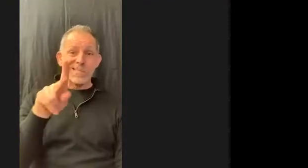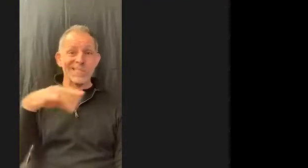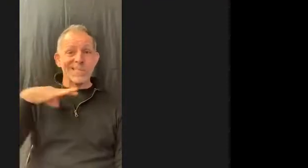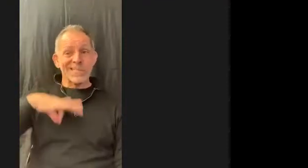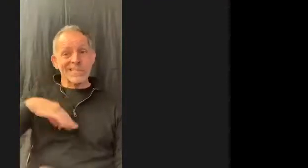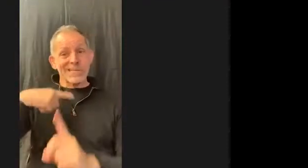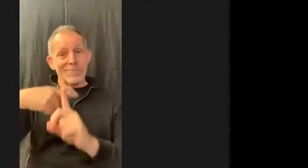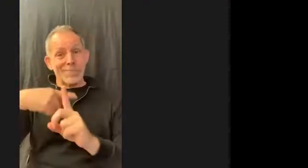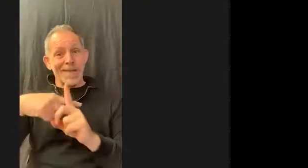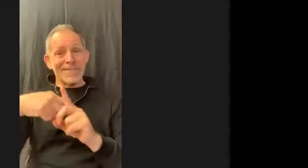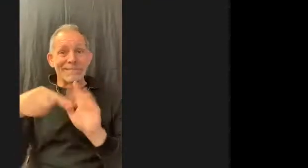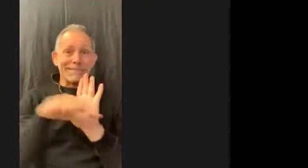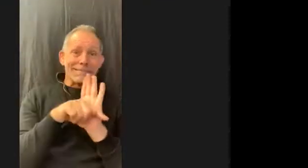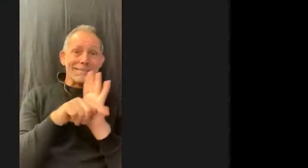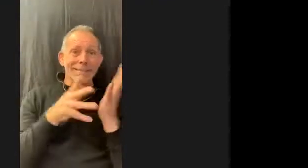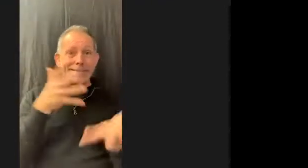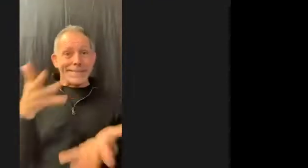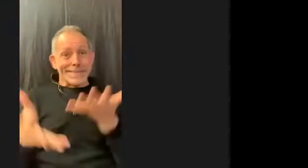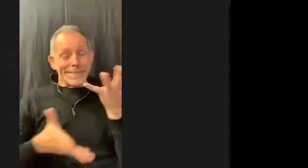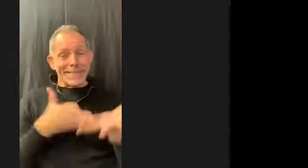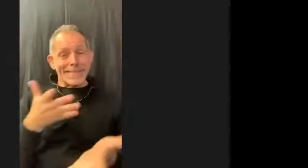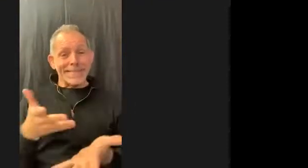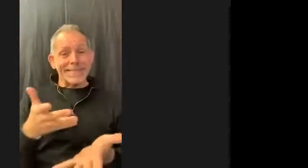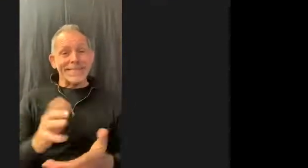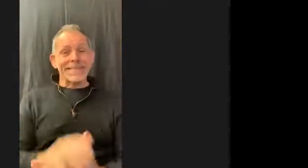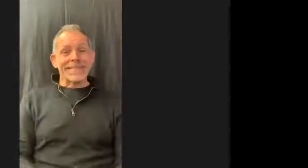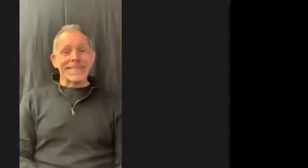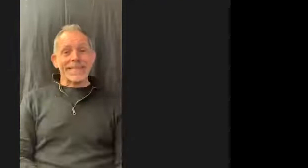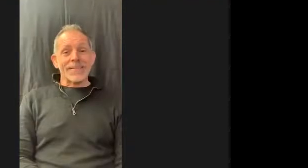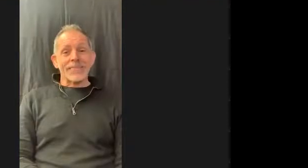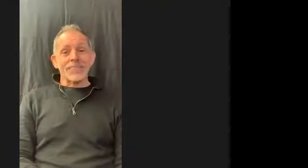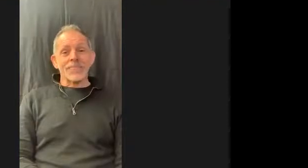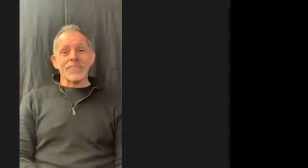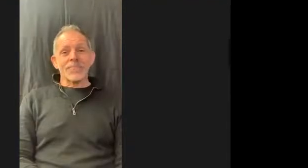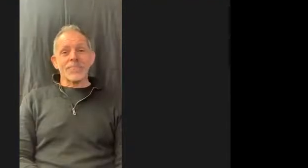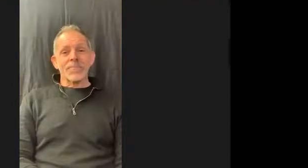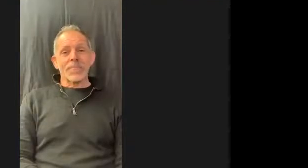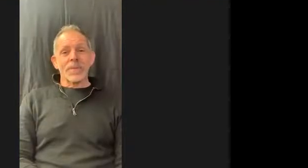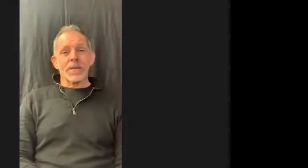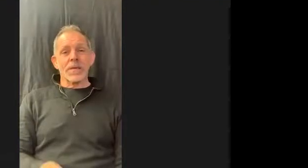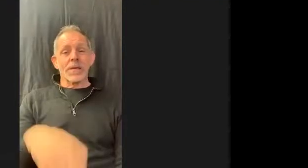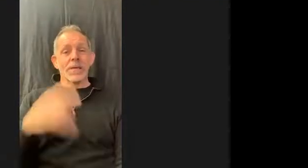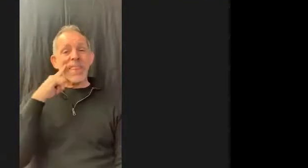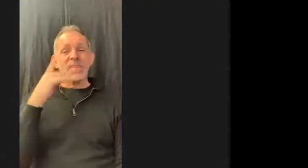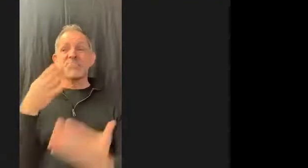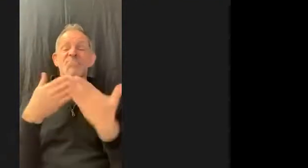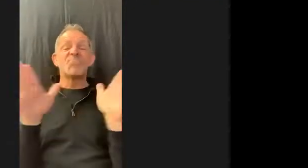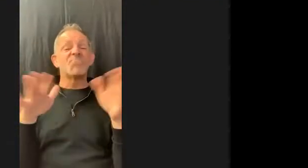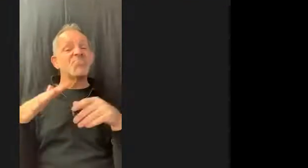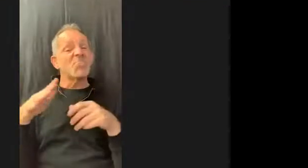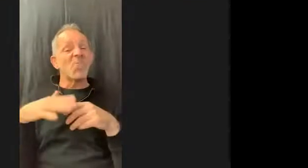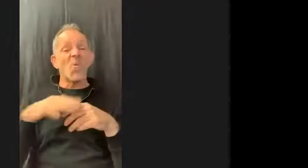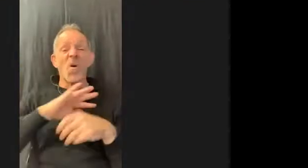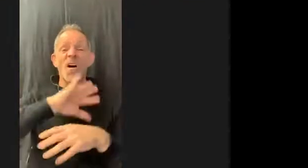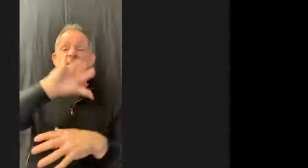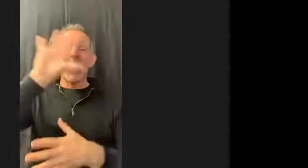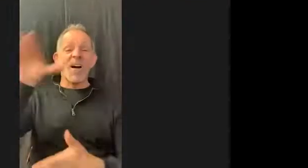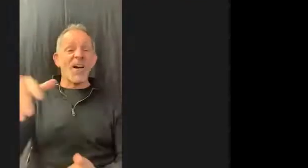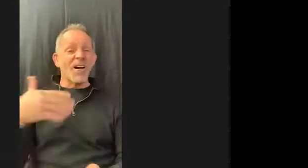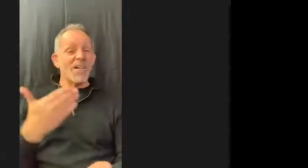So I think overall, as long as mandates are applied